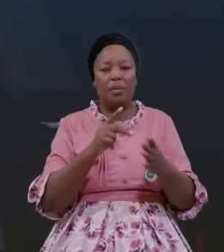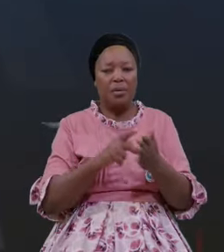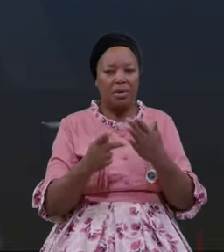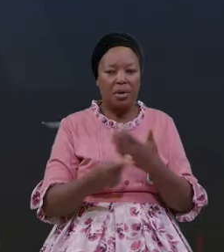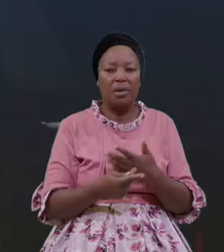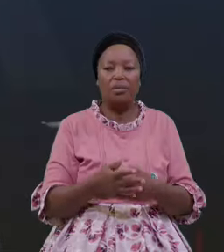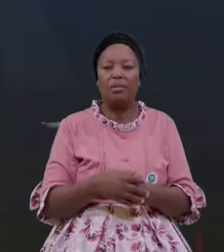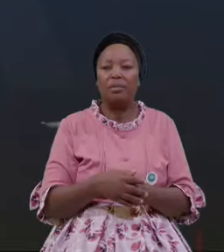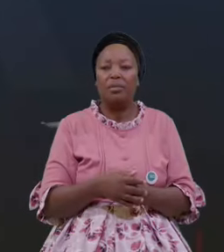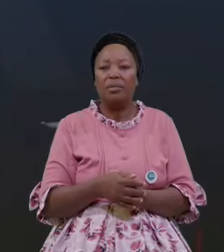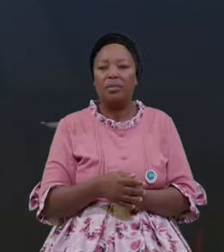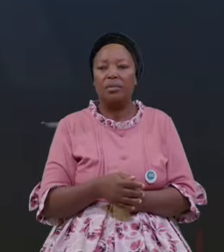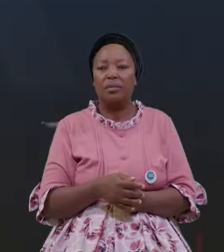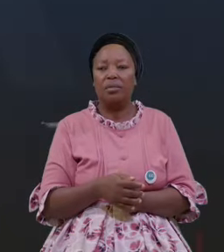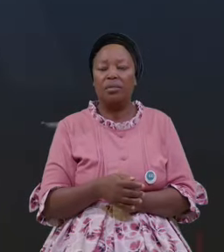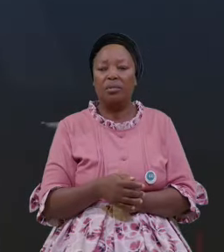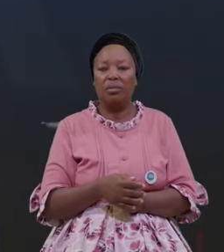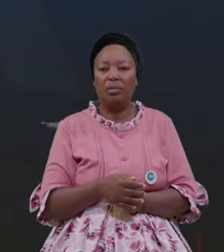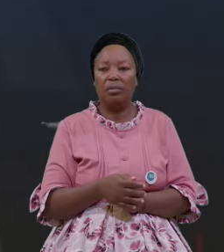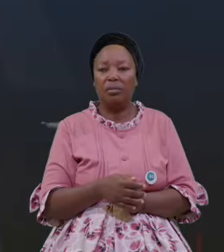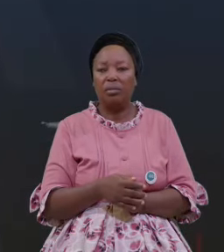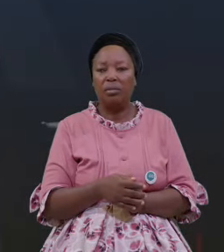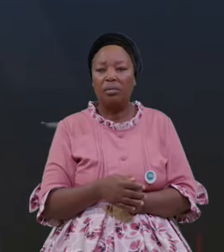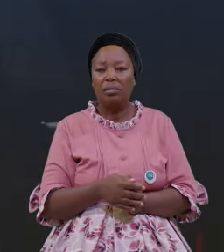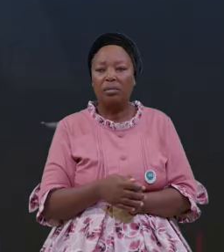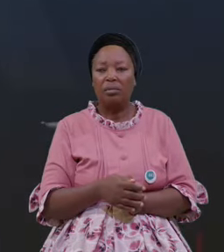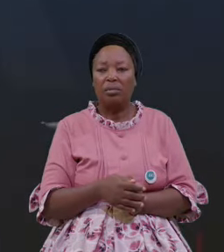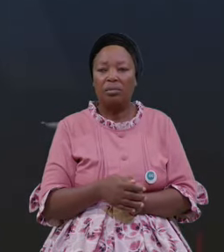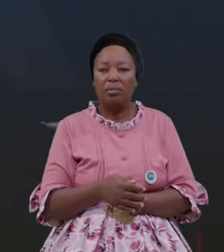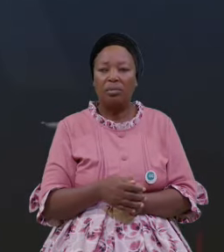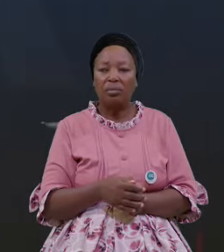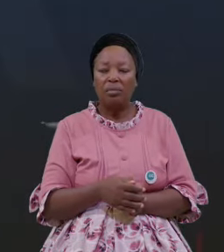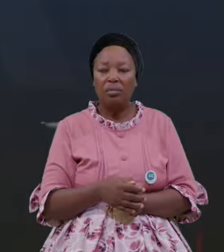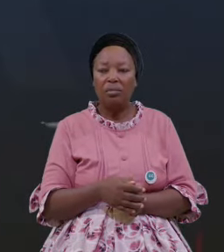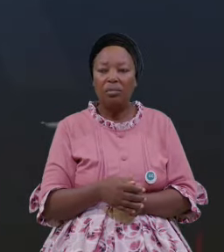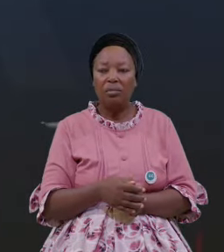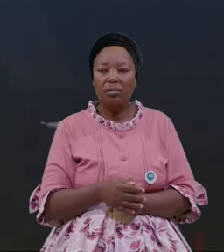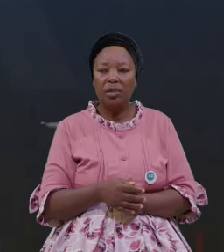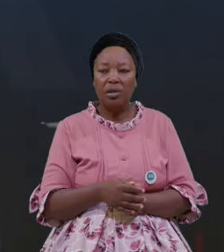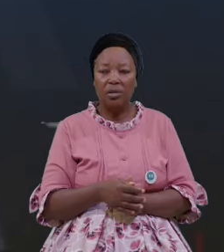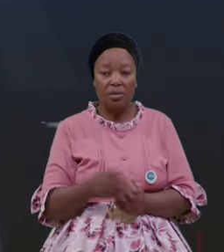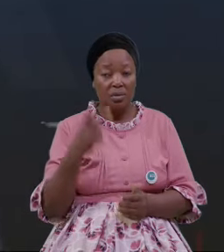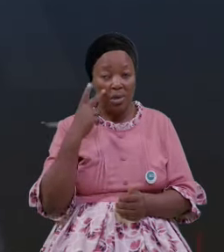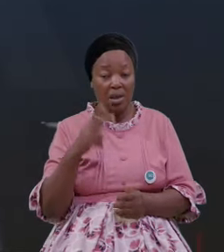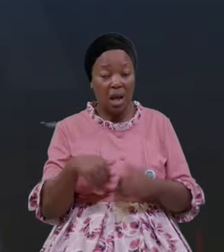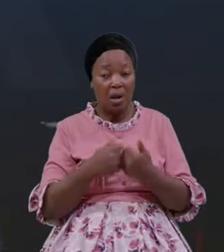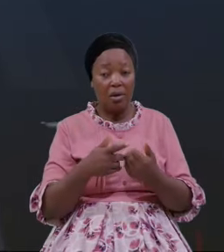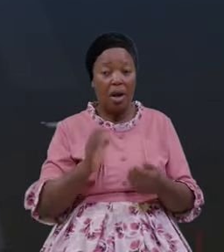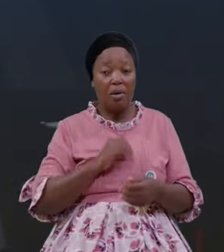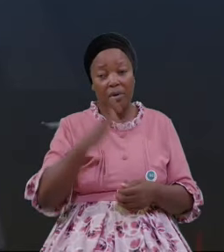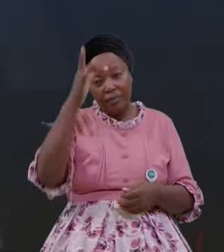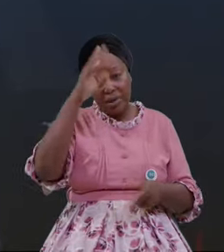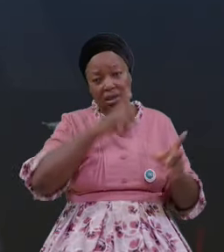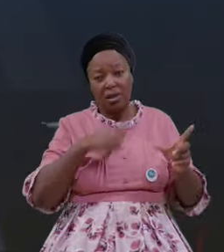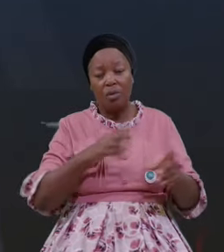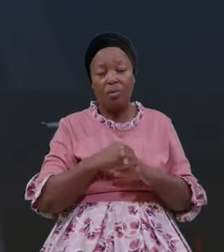The massiveness, the way the pastor was received on Thursday was massive to me. It was the best. So